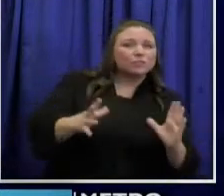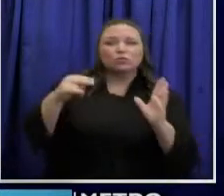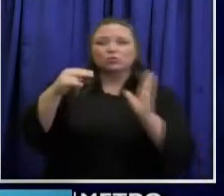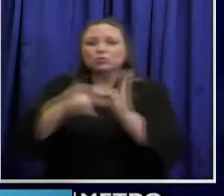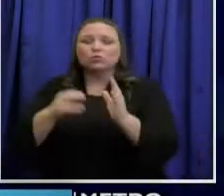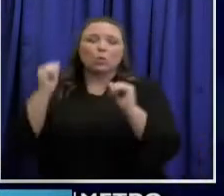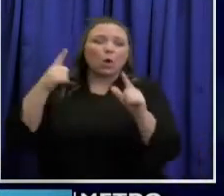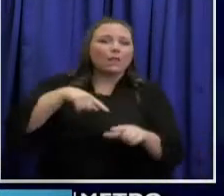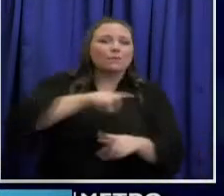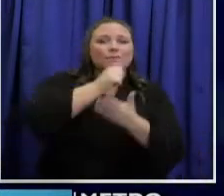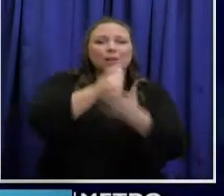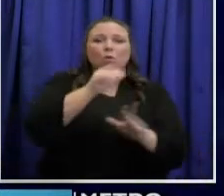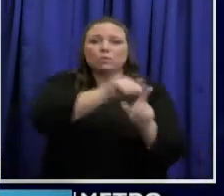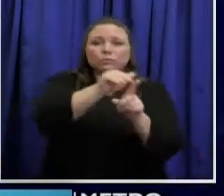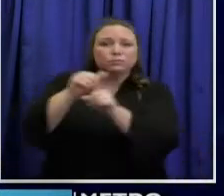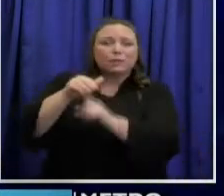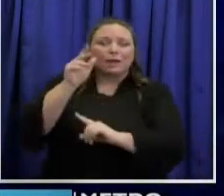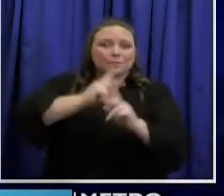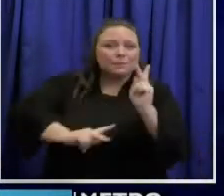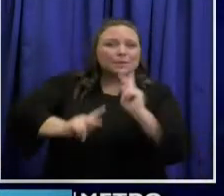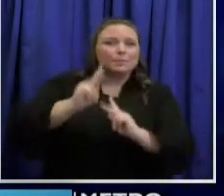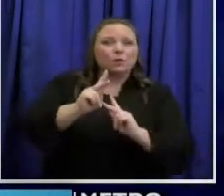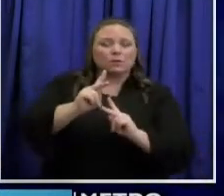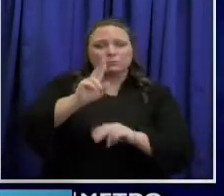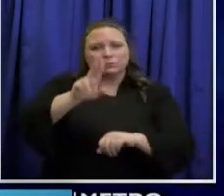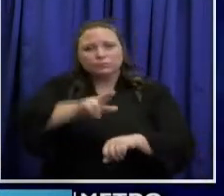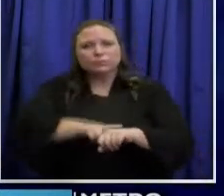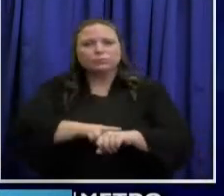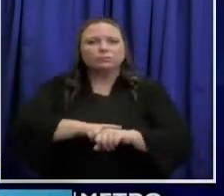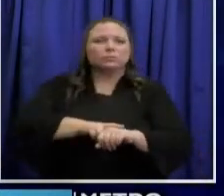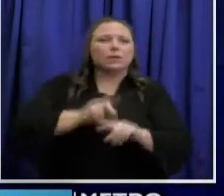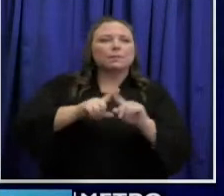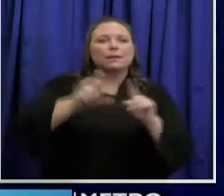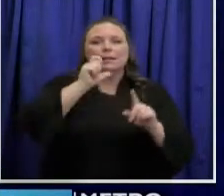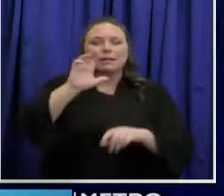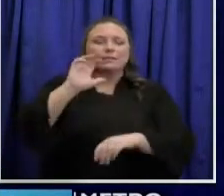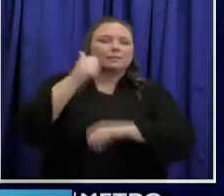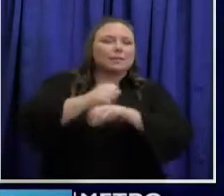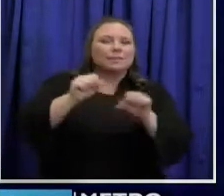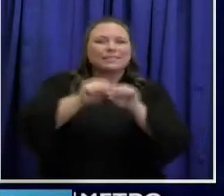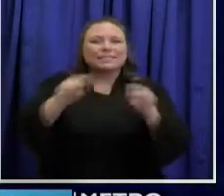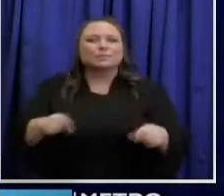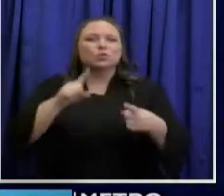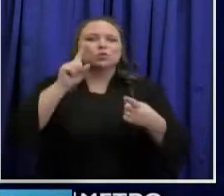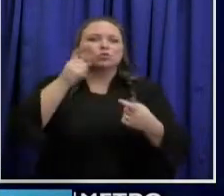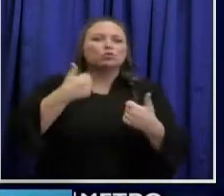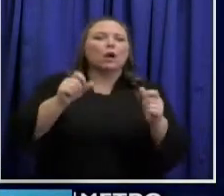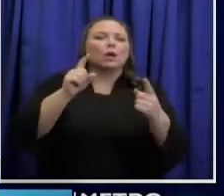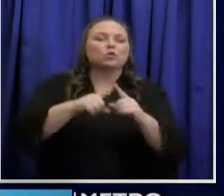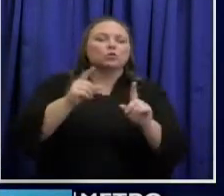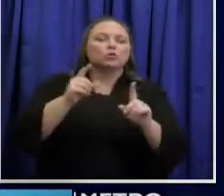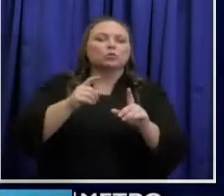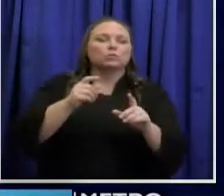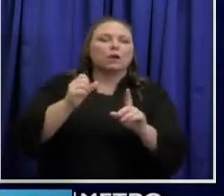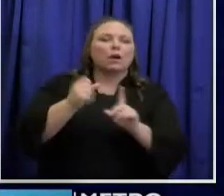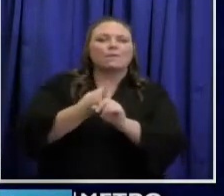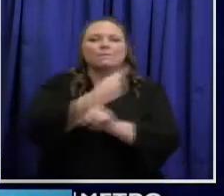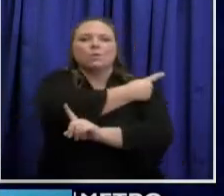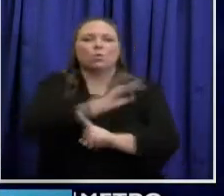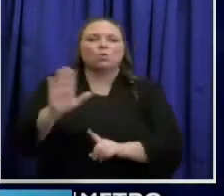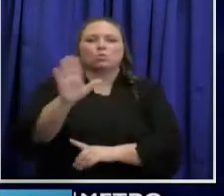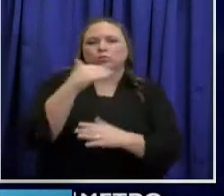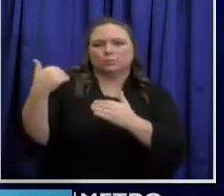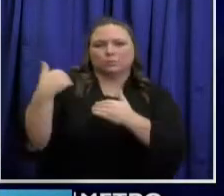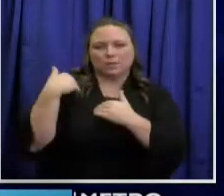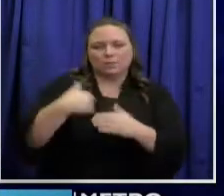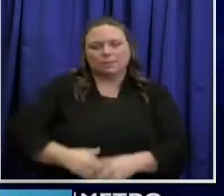of us are responsible people to go and do that, and not to get into a system of people trying to avoid responsibility, which is what